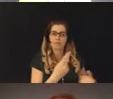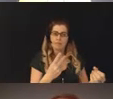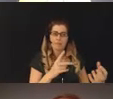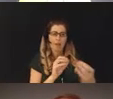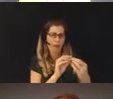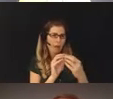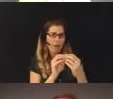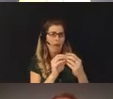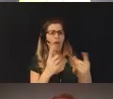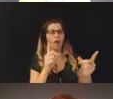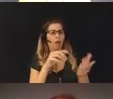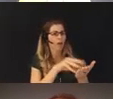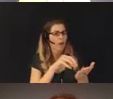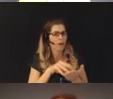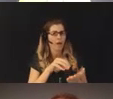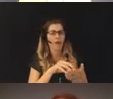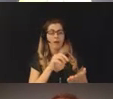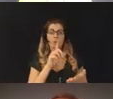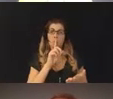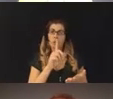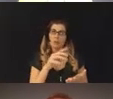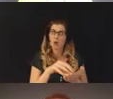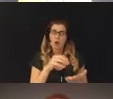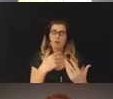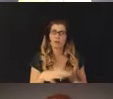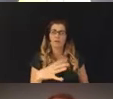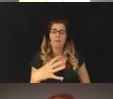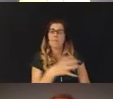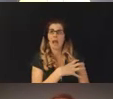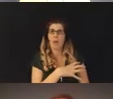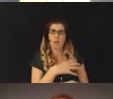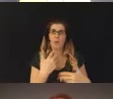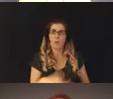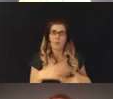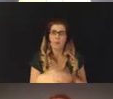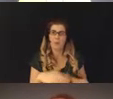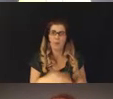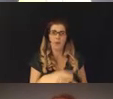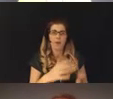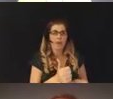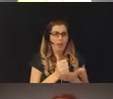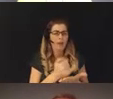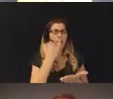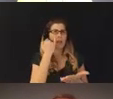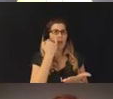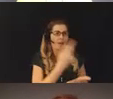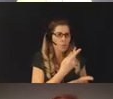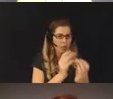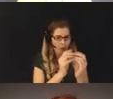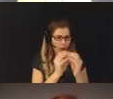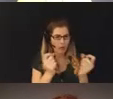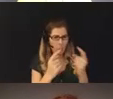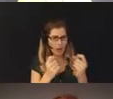effective, validating, and empowering thing if it is something that is mutually created through interactions, questioning, and